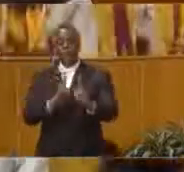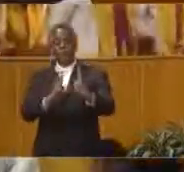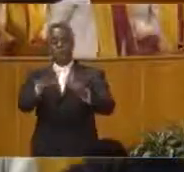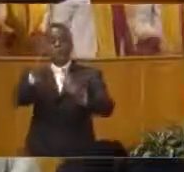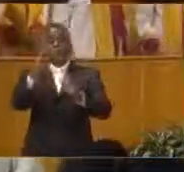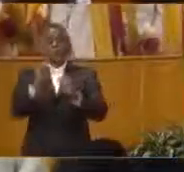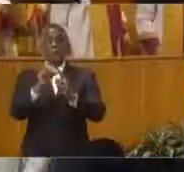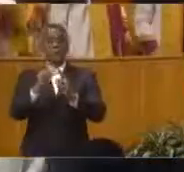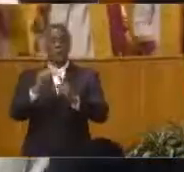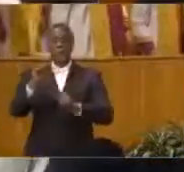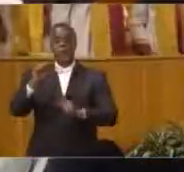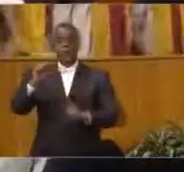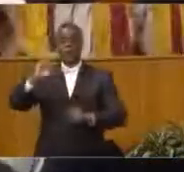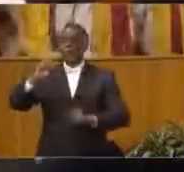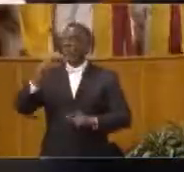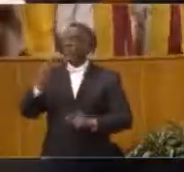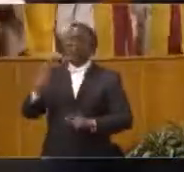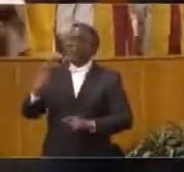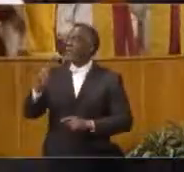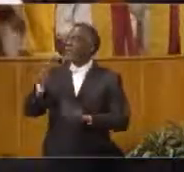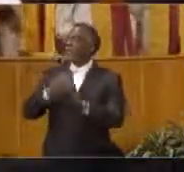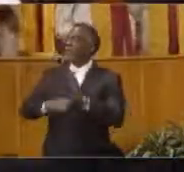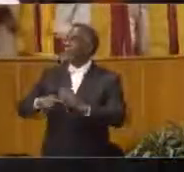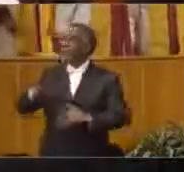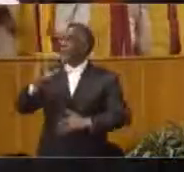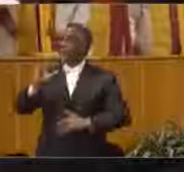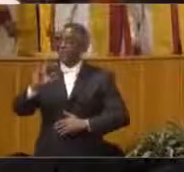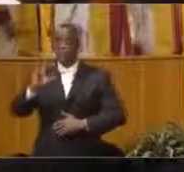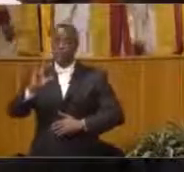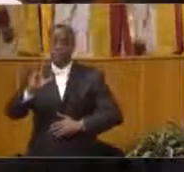word from Malachi chapter 3.